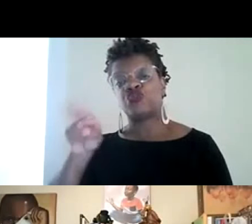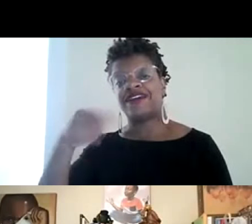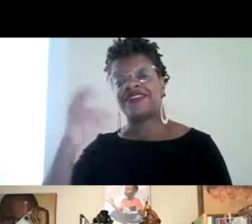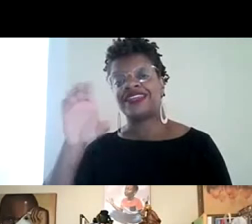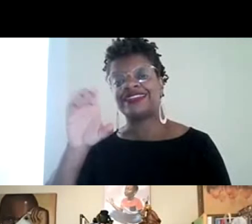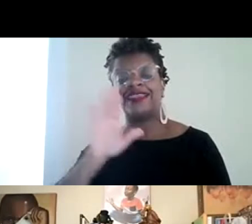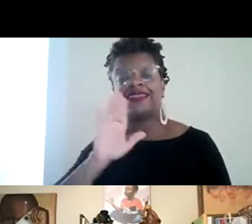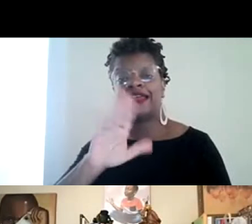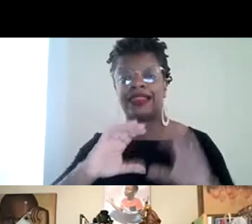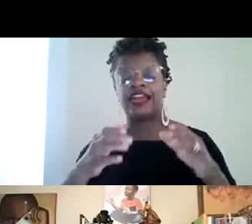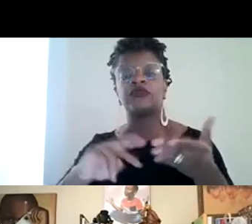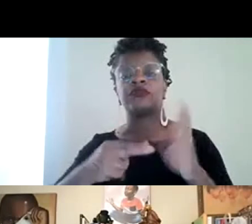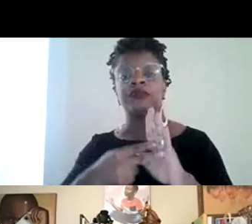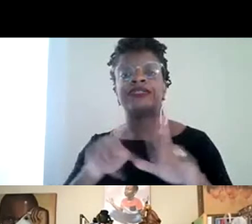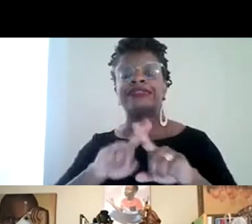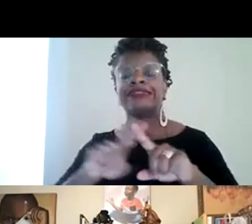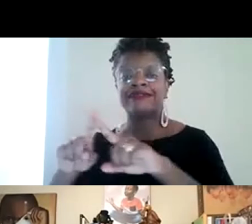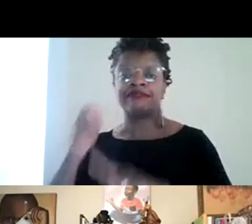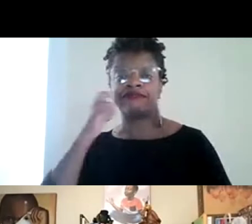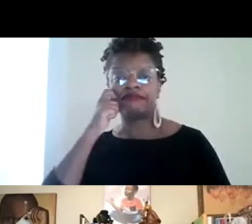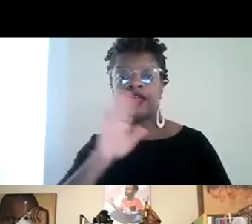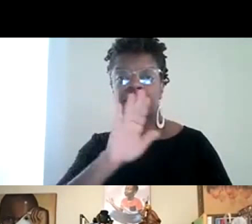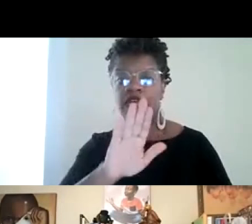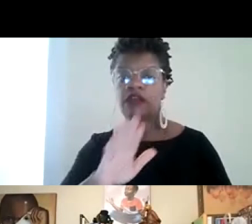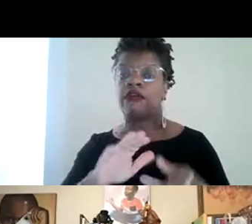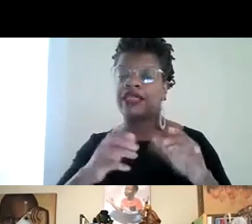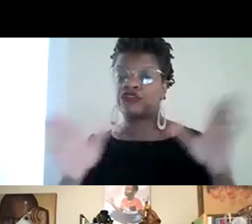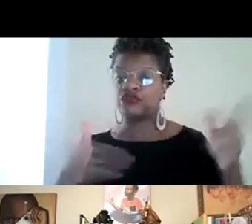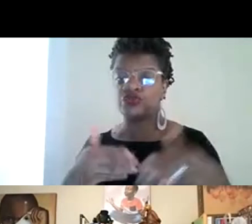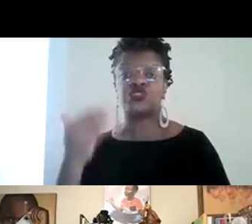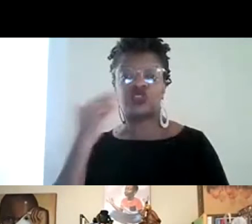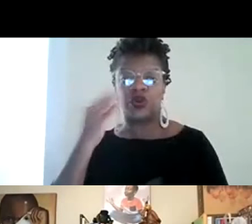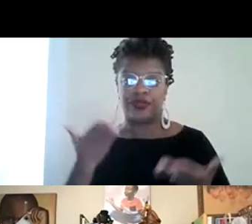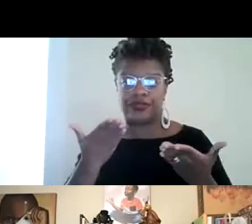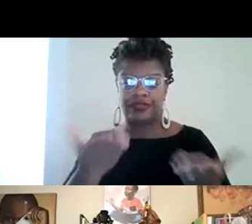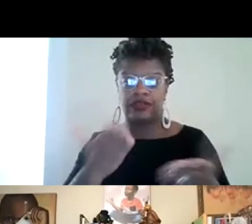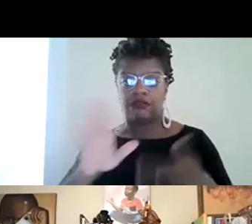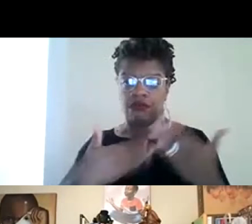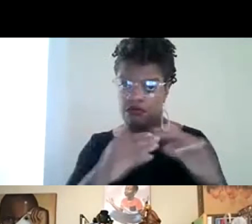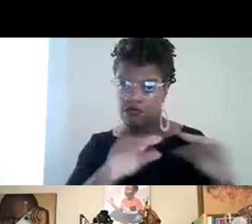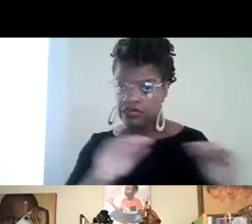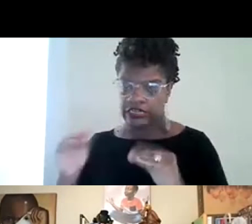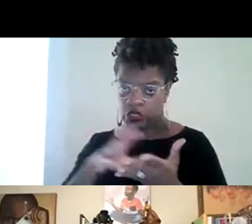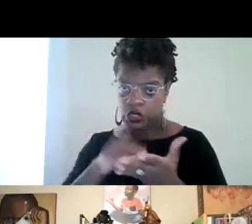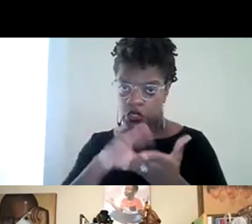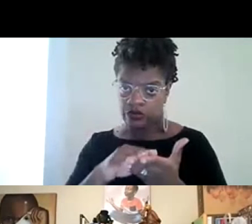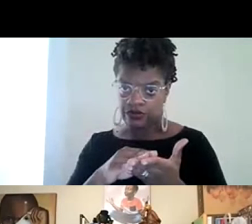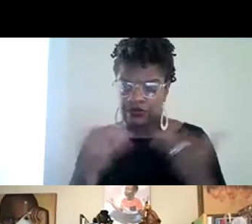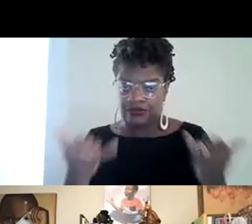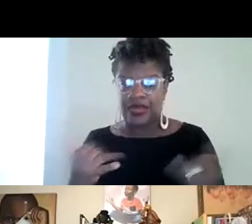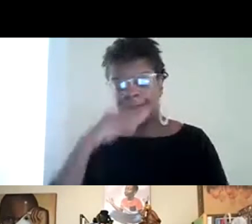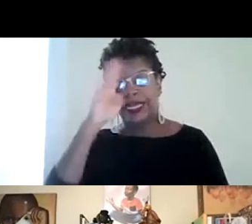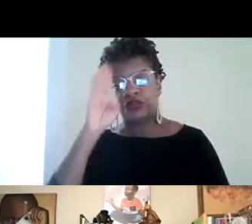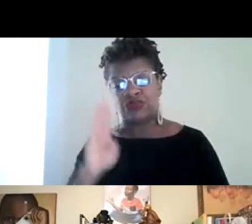the brilliance that you certainly know and I know reside in all children, but in this case, Black and